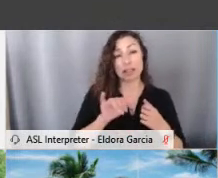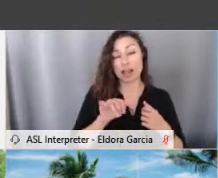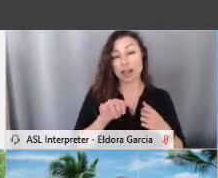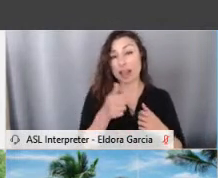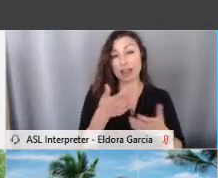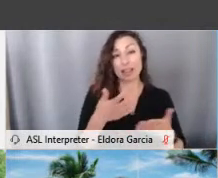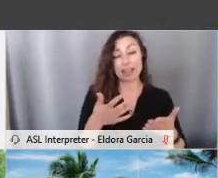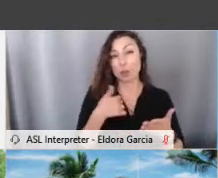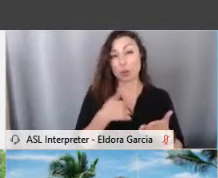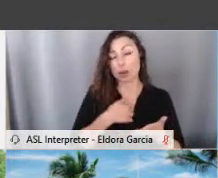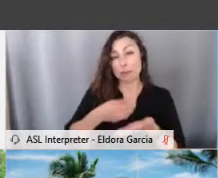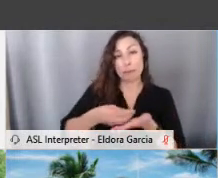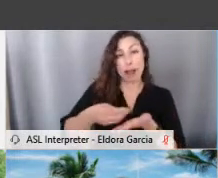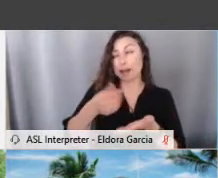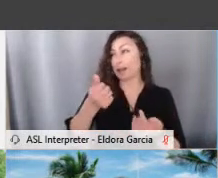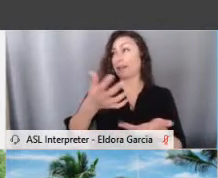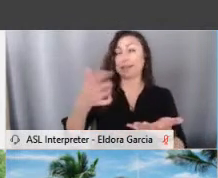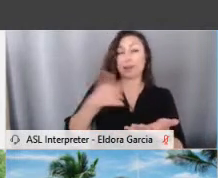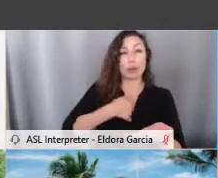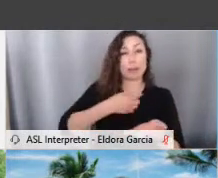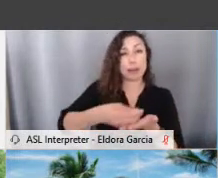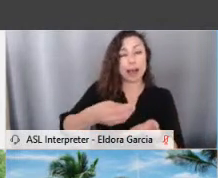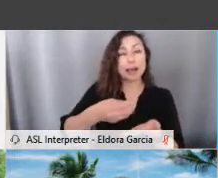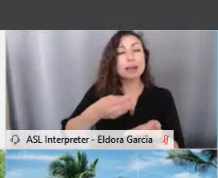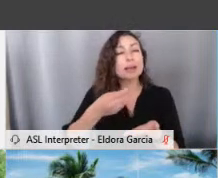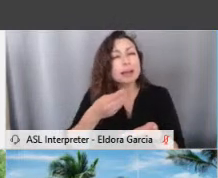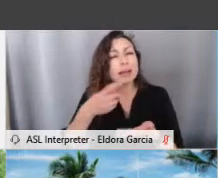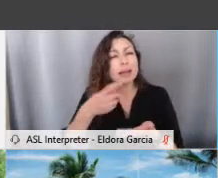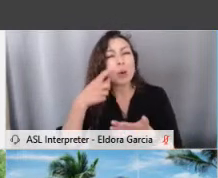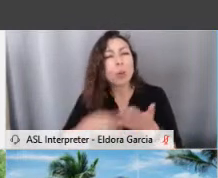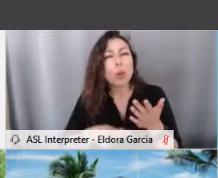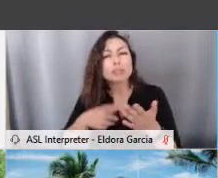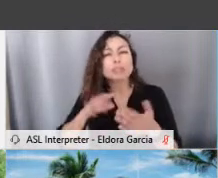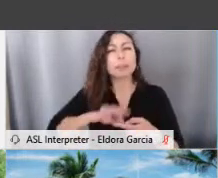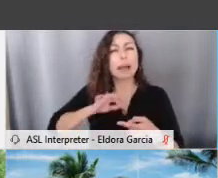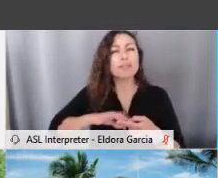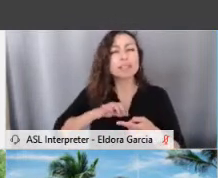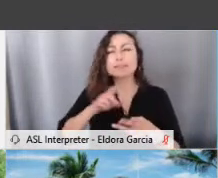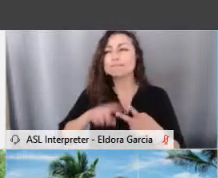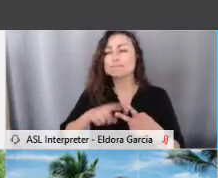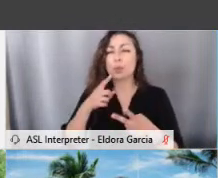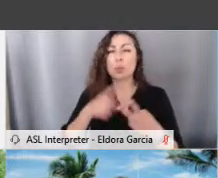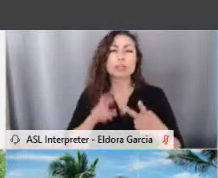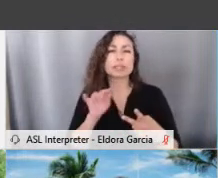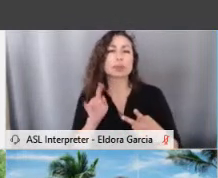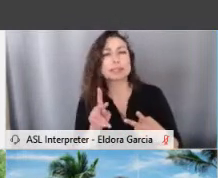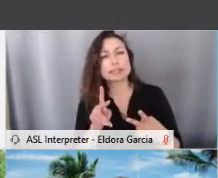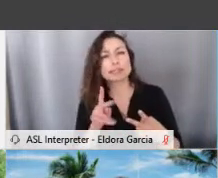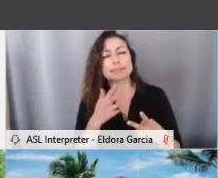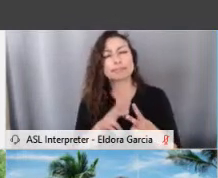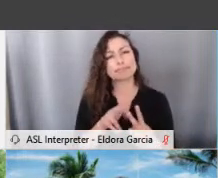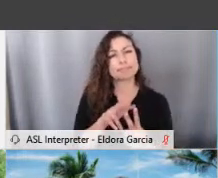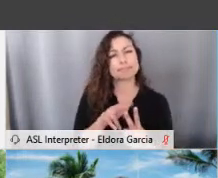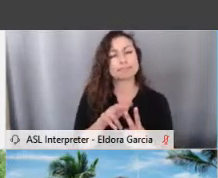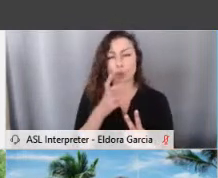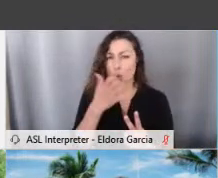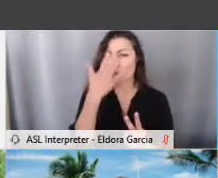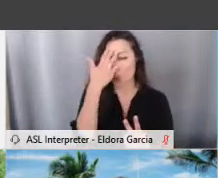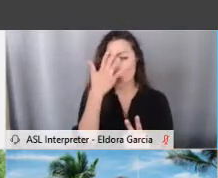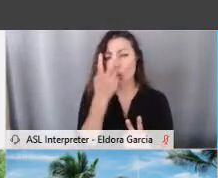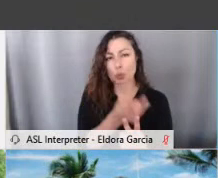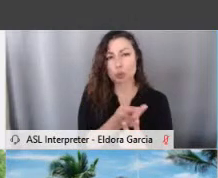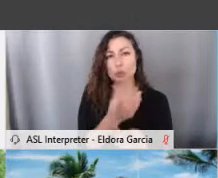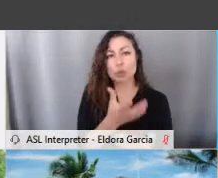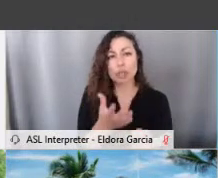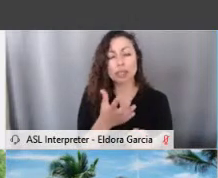we make of anything, what does it get me and what's the risk of doing it? And we just won't know that